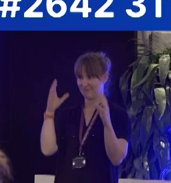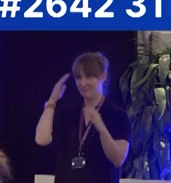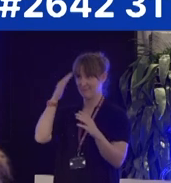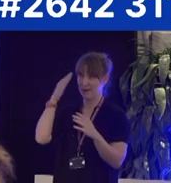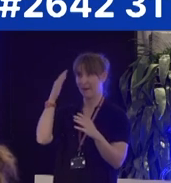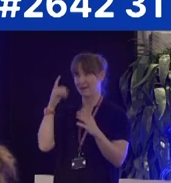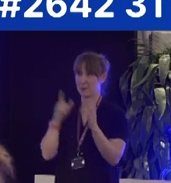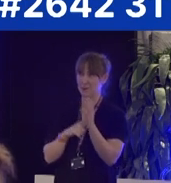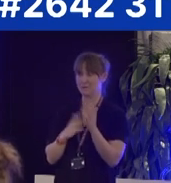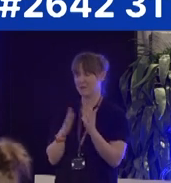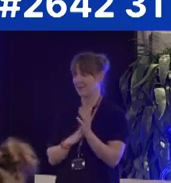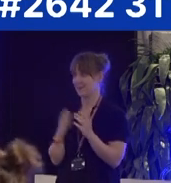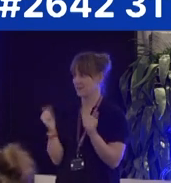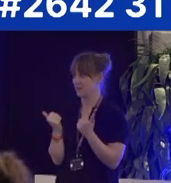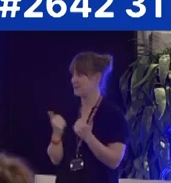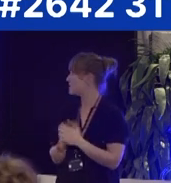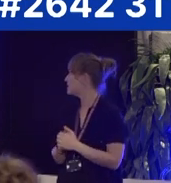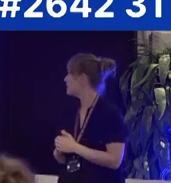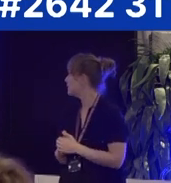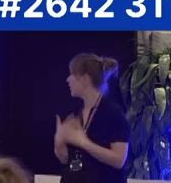my body.